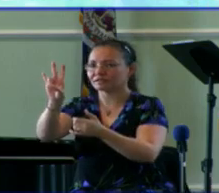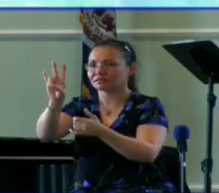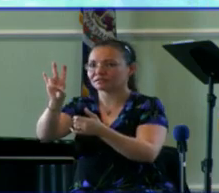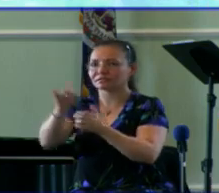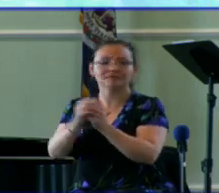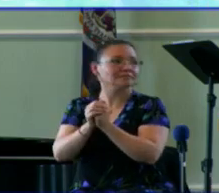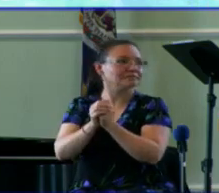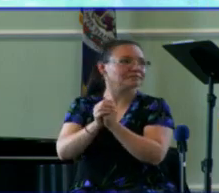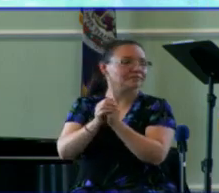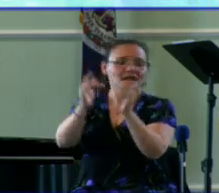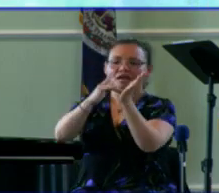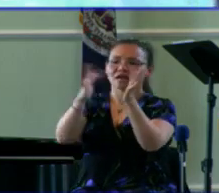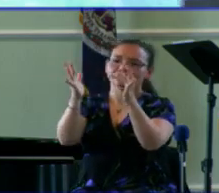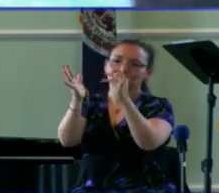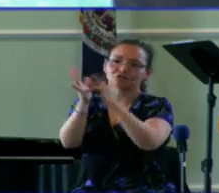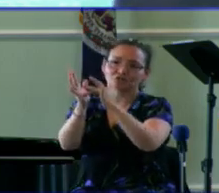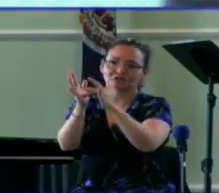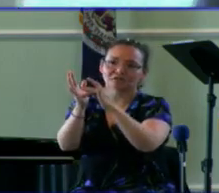fact, Jesus,